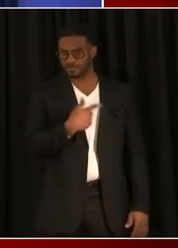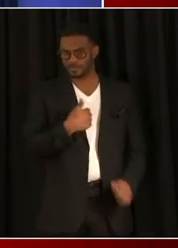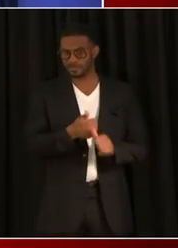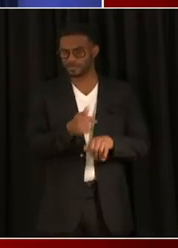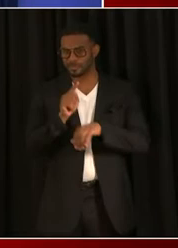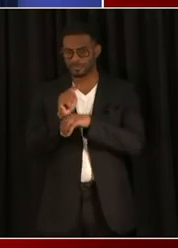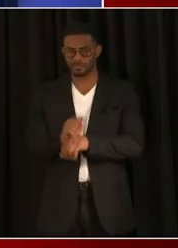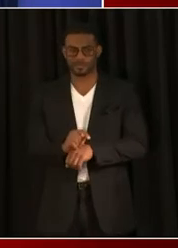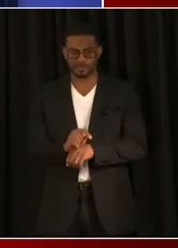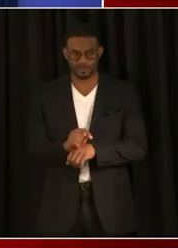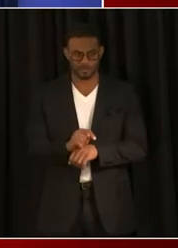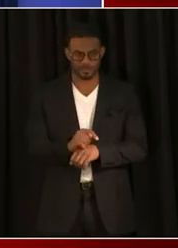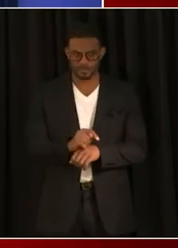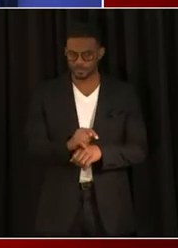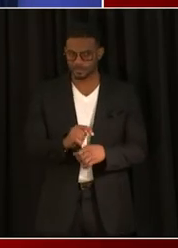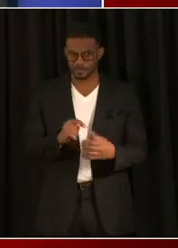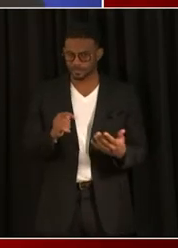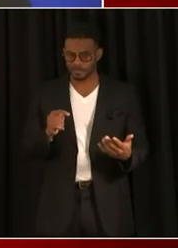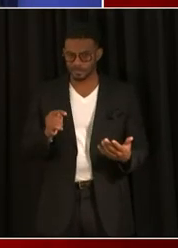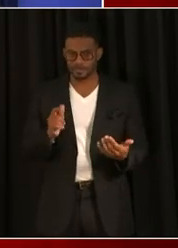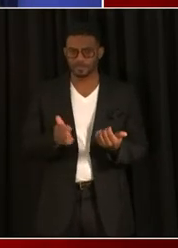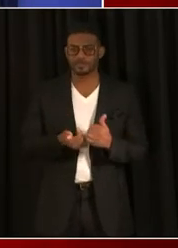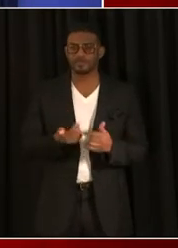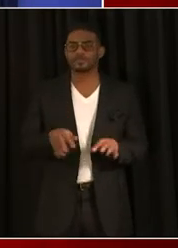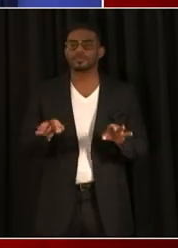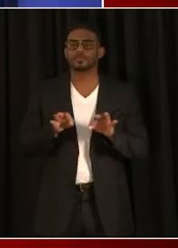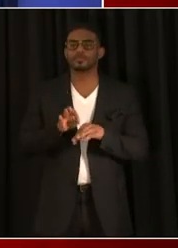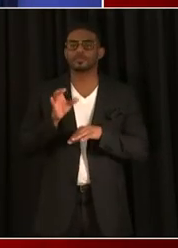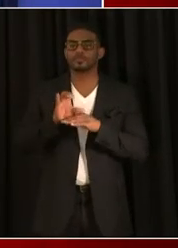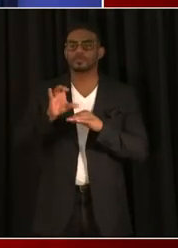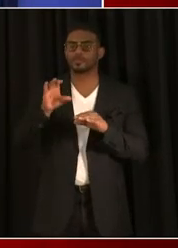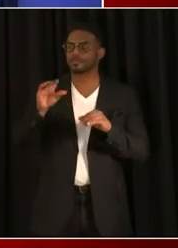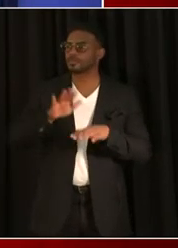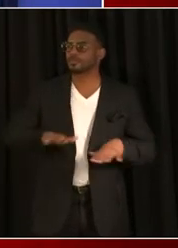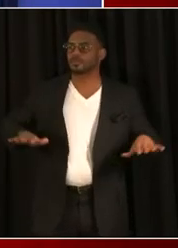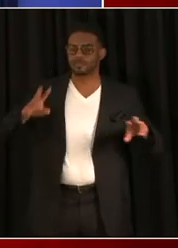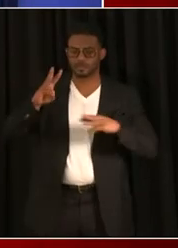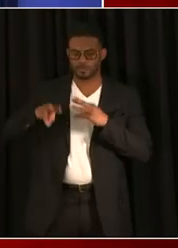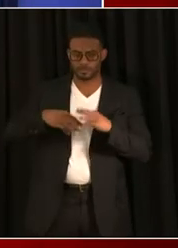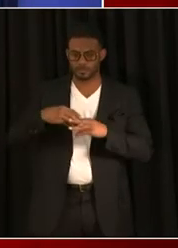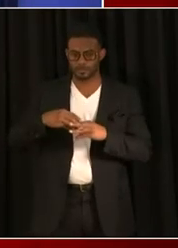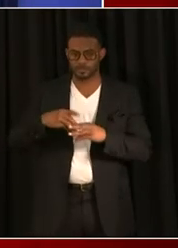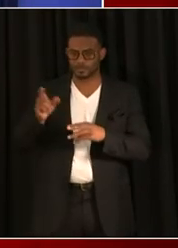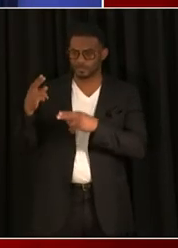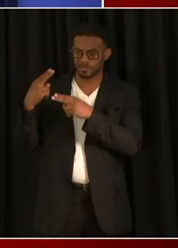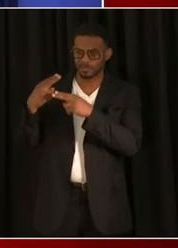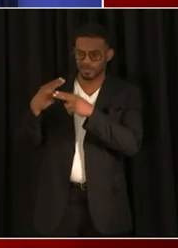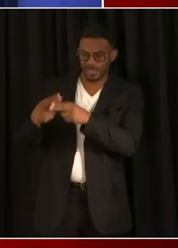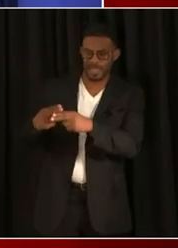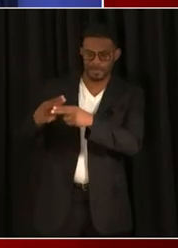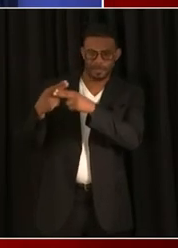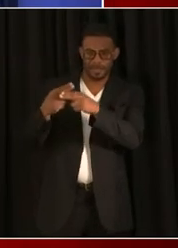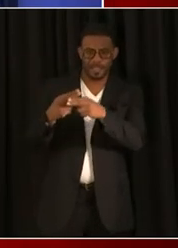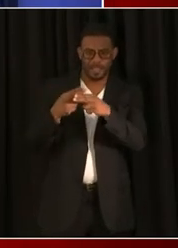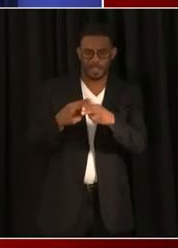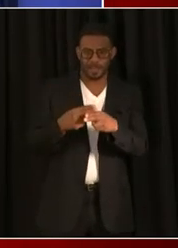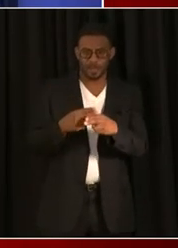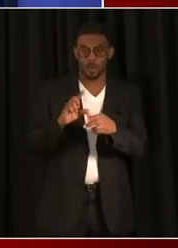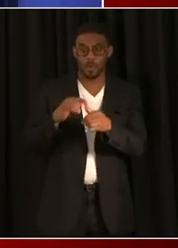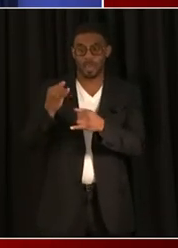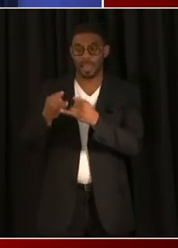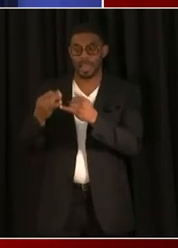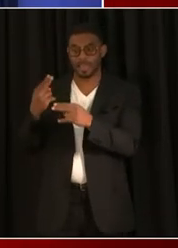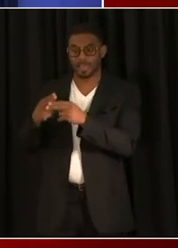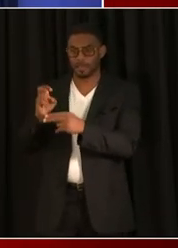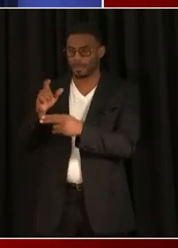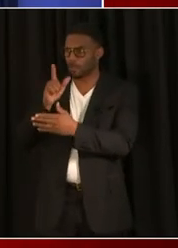follow the tradition of the most important chocolate companies around the world. They name it with the last